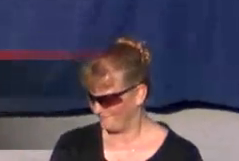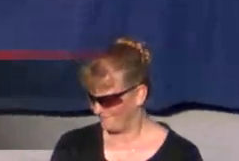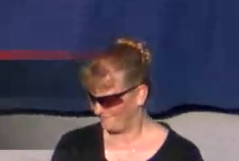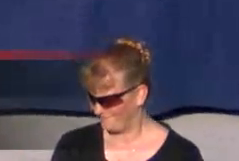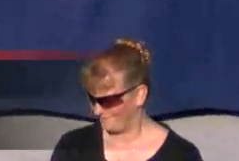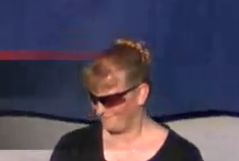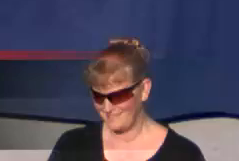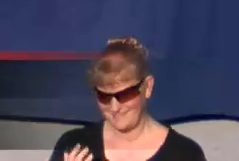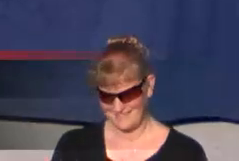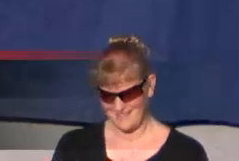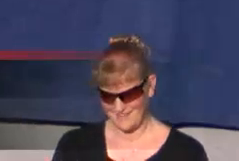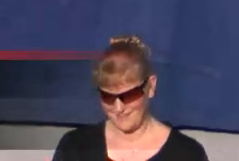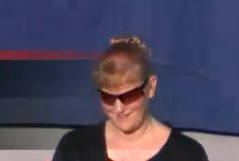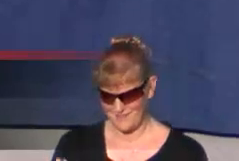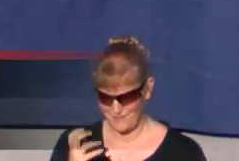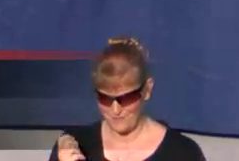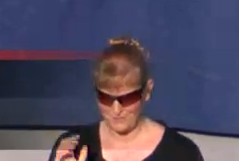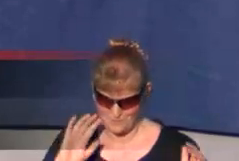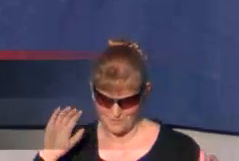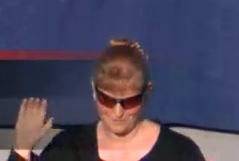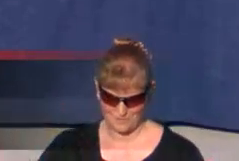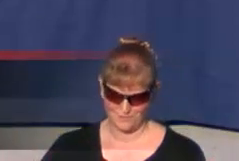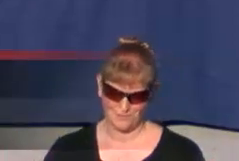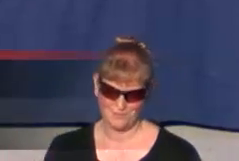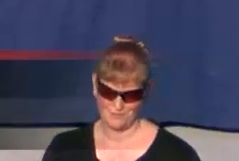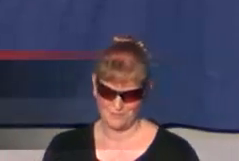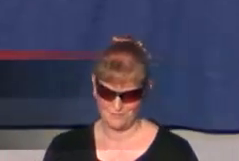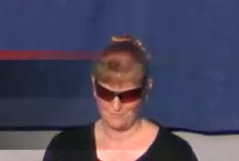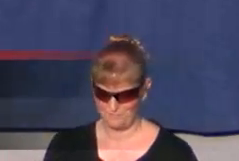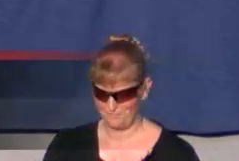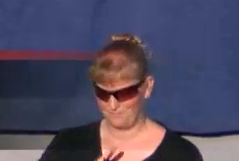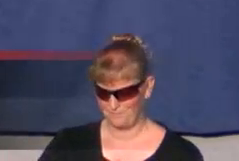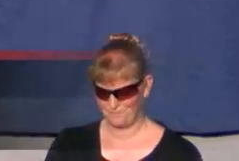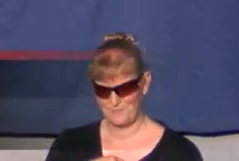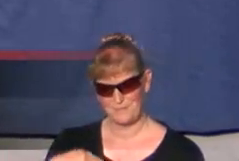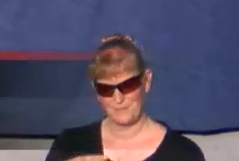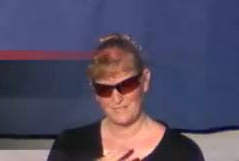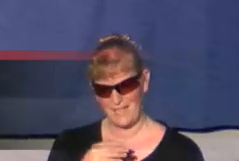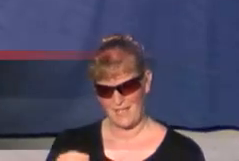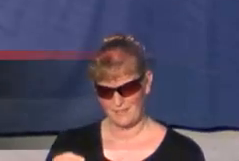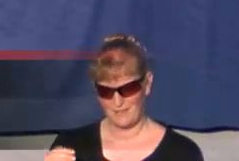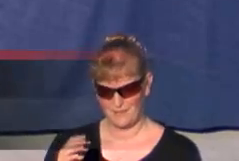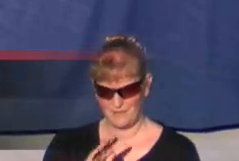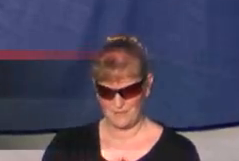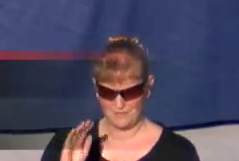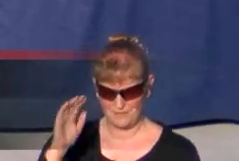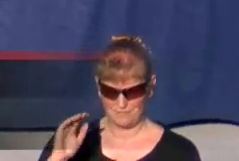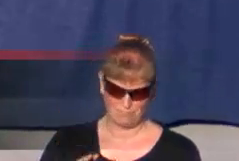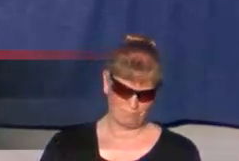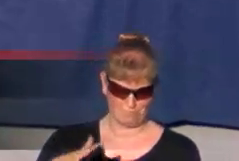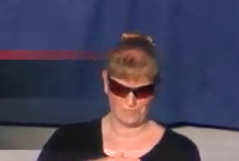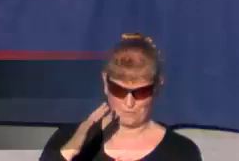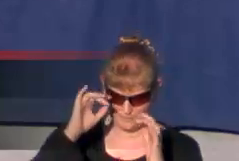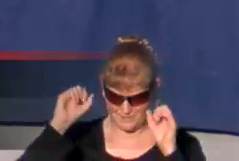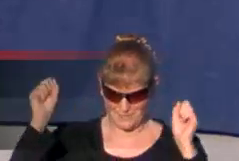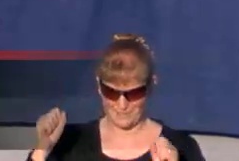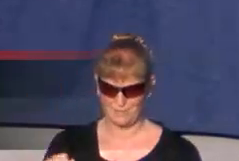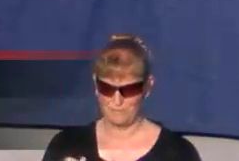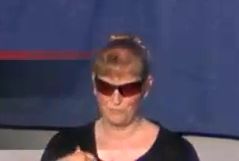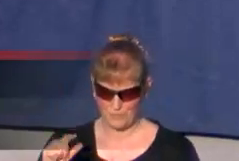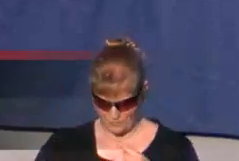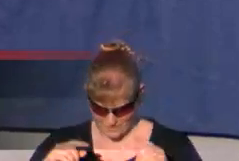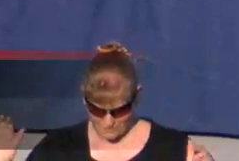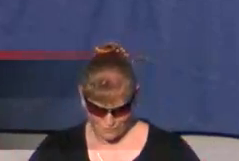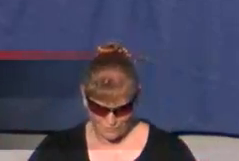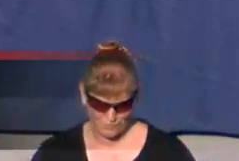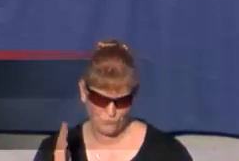It is now time to recognize and introduce our school board members and superintendent seated on the stage. Once they have all been introduced, we will give them a round of